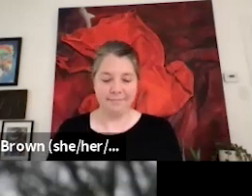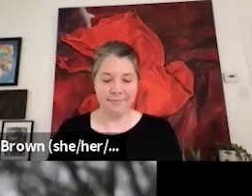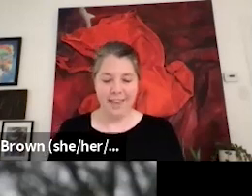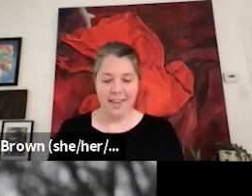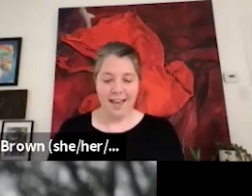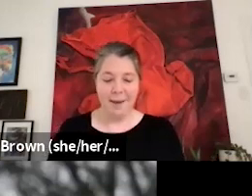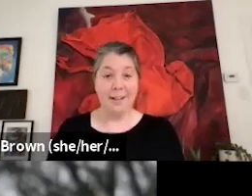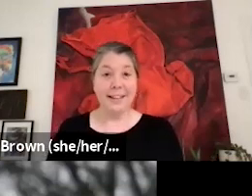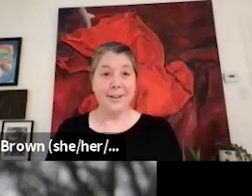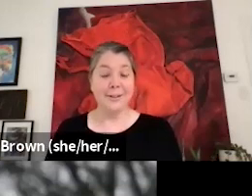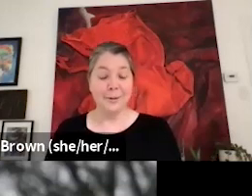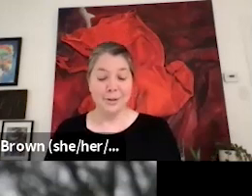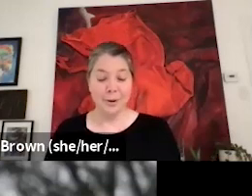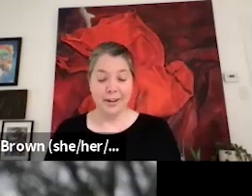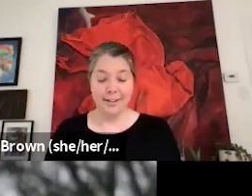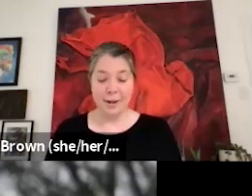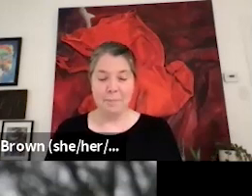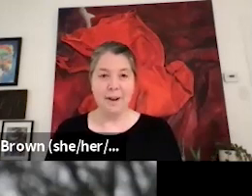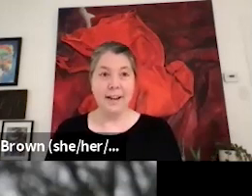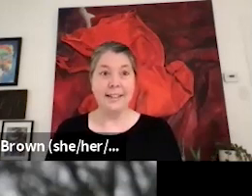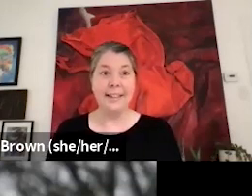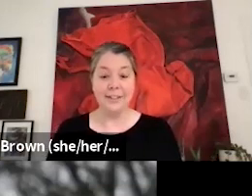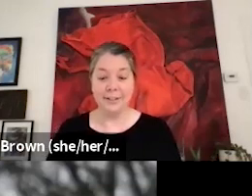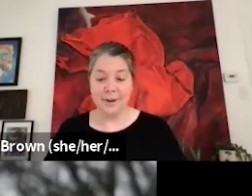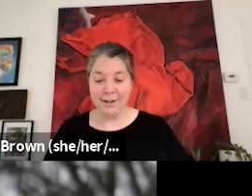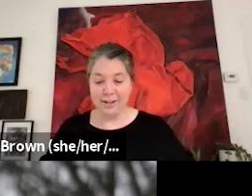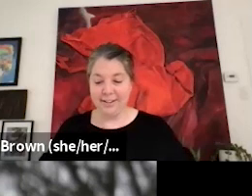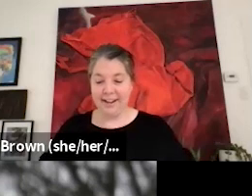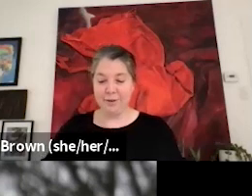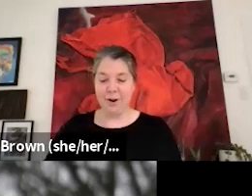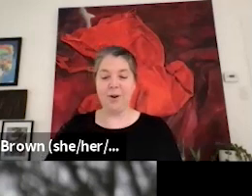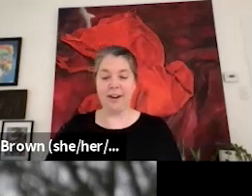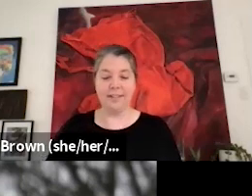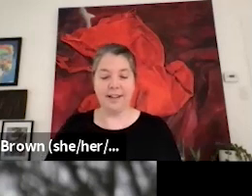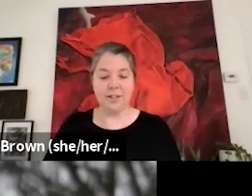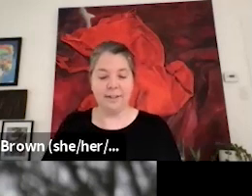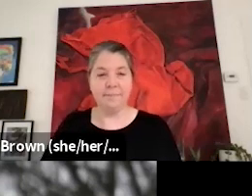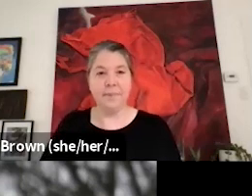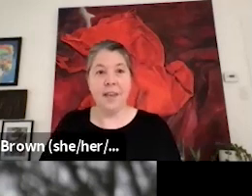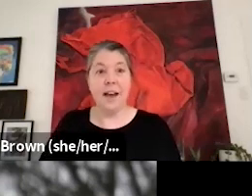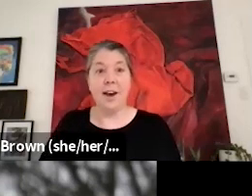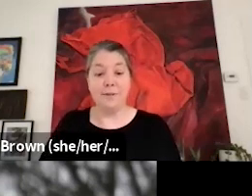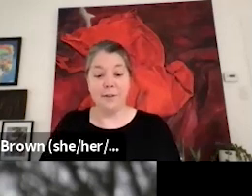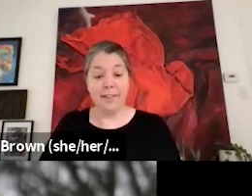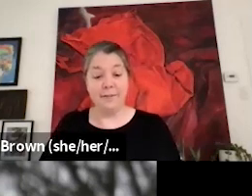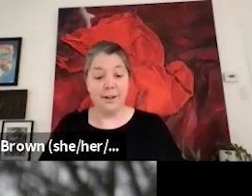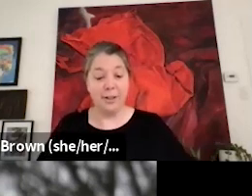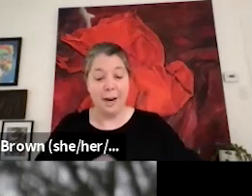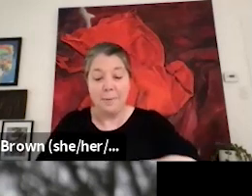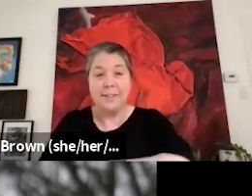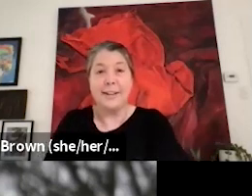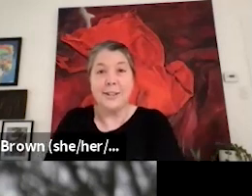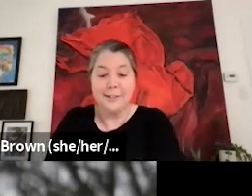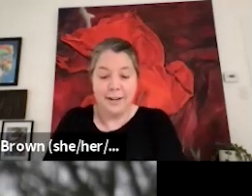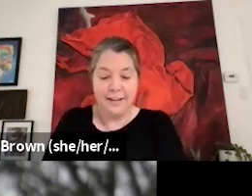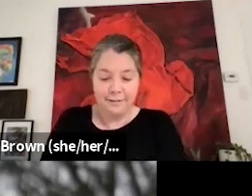work. I'm a clinical social worker, so I provide clinical direction for our organization. I offer adventure